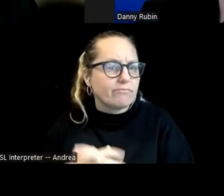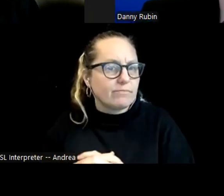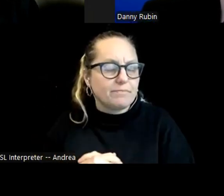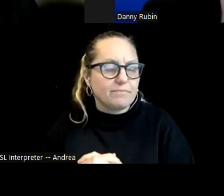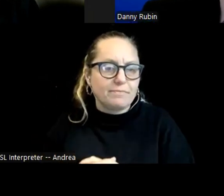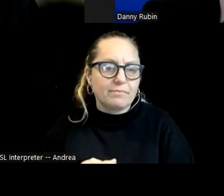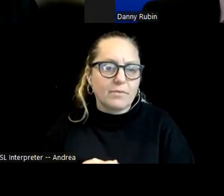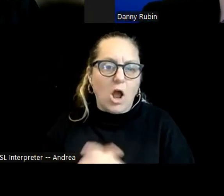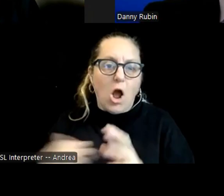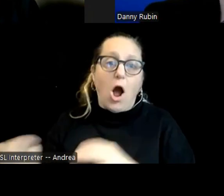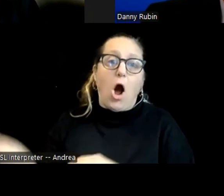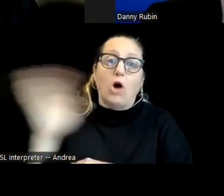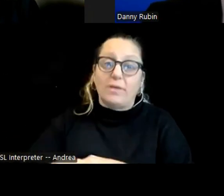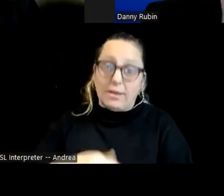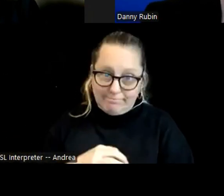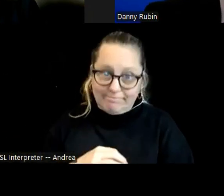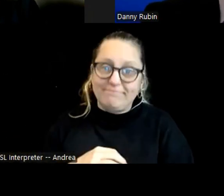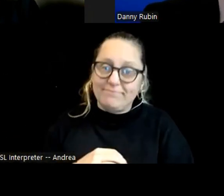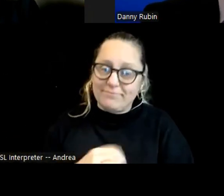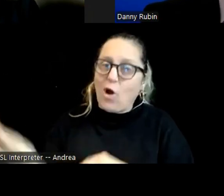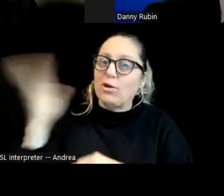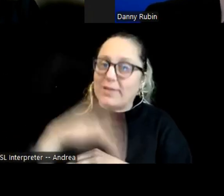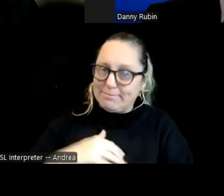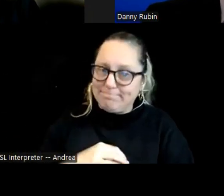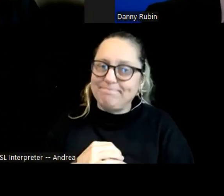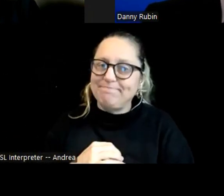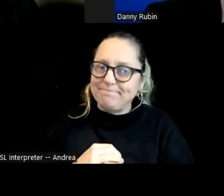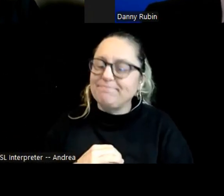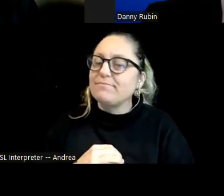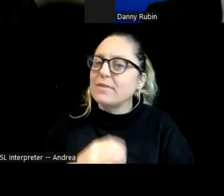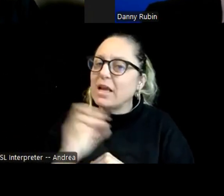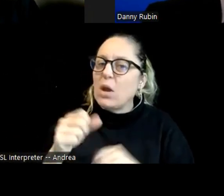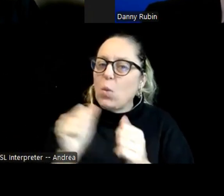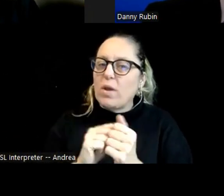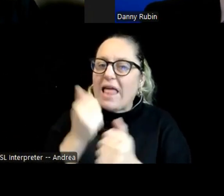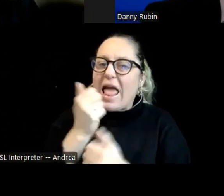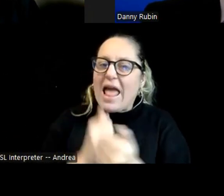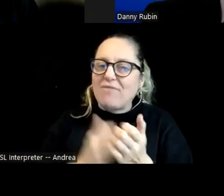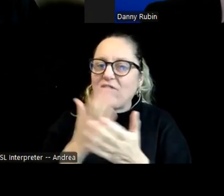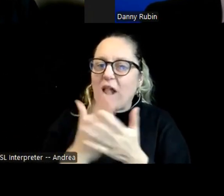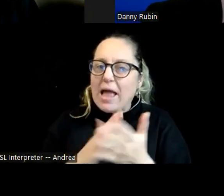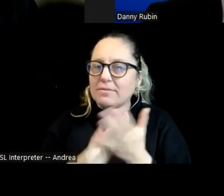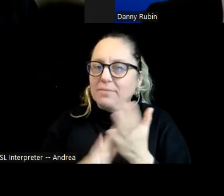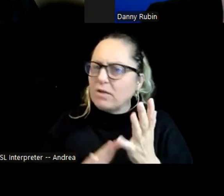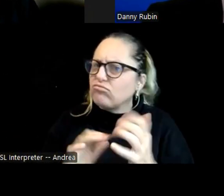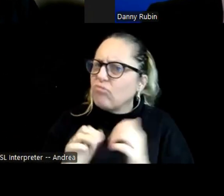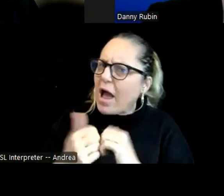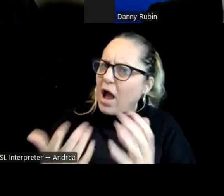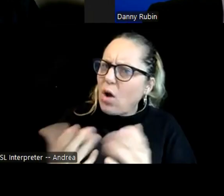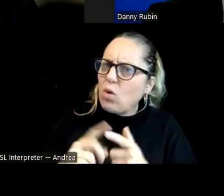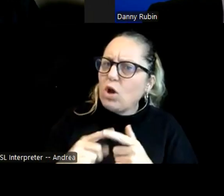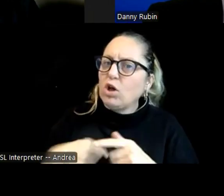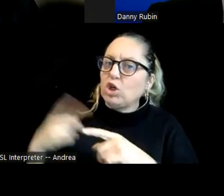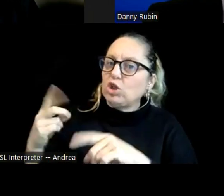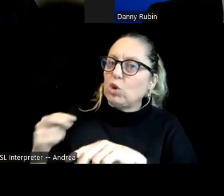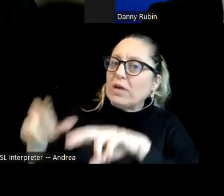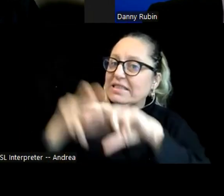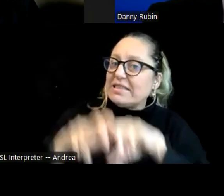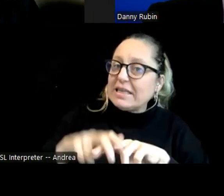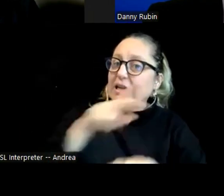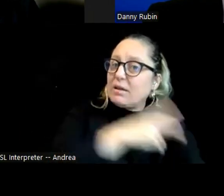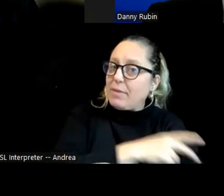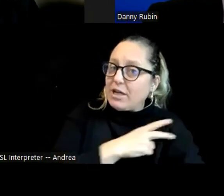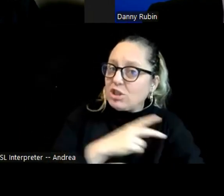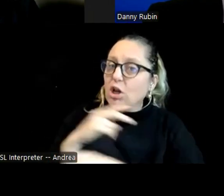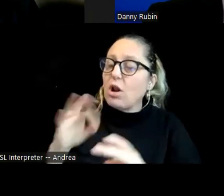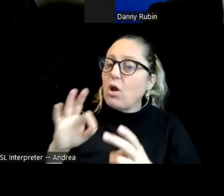All day, all day. Yes, So? and with every aspect. Down to seating the patient, down to explaining